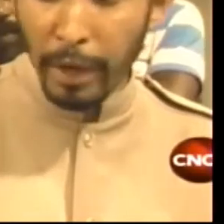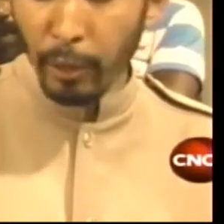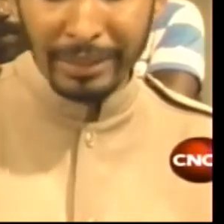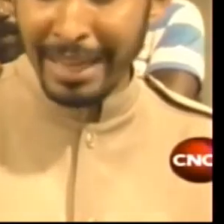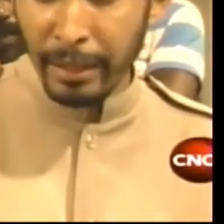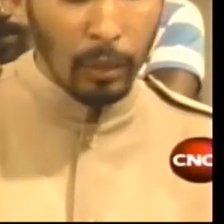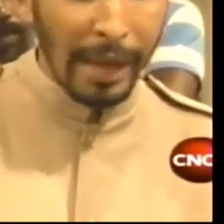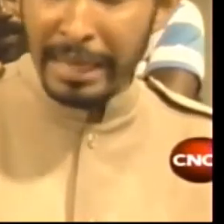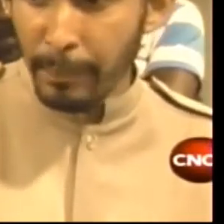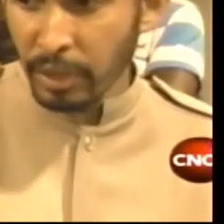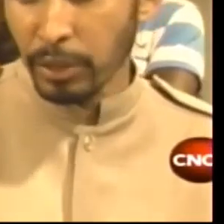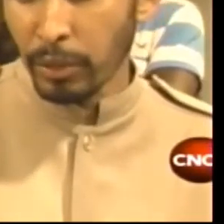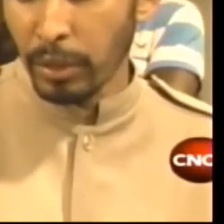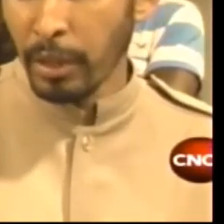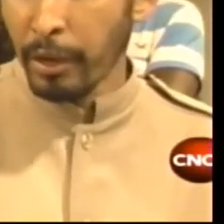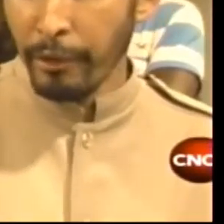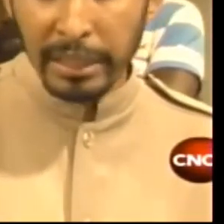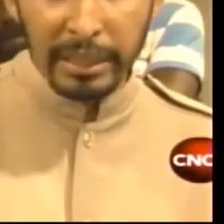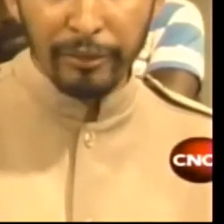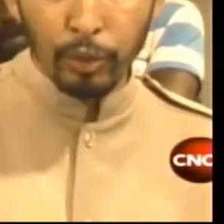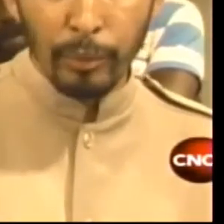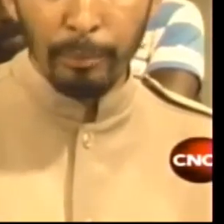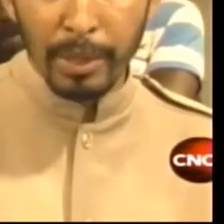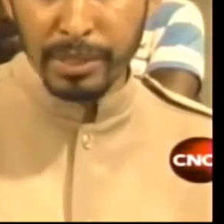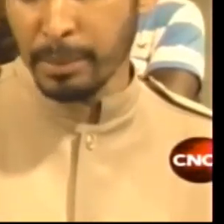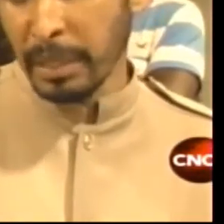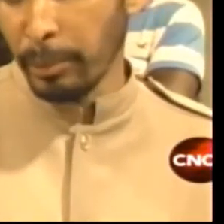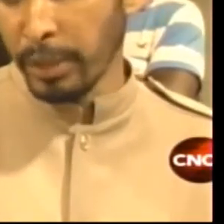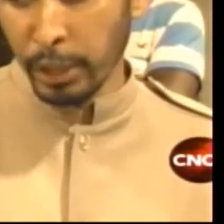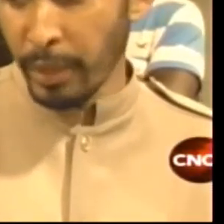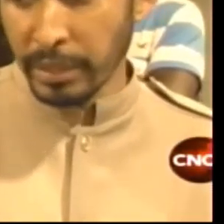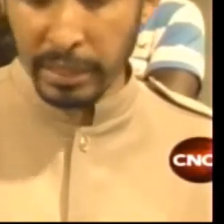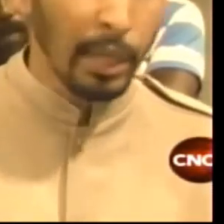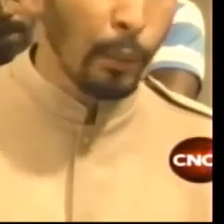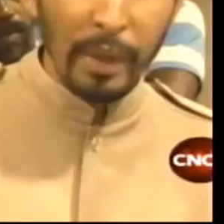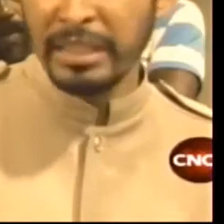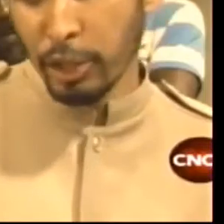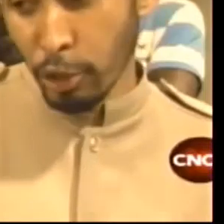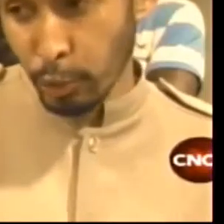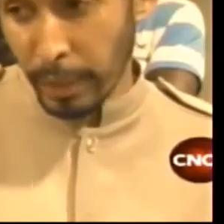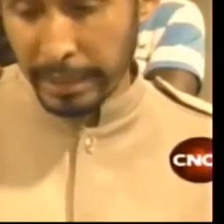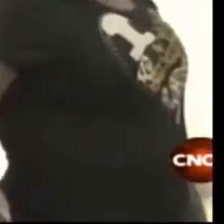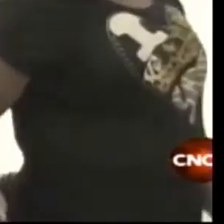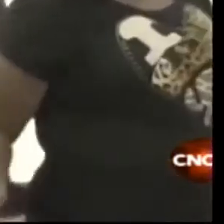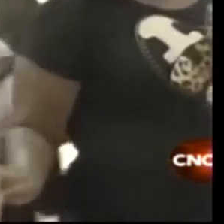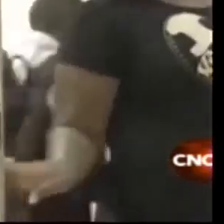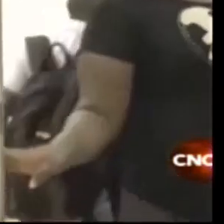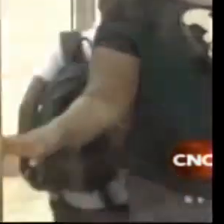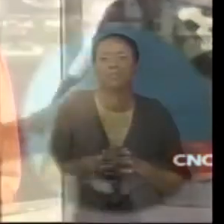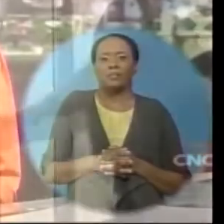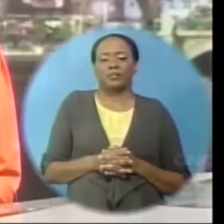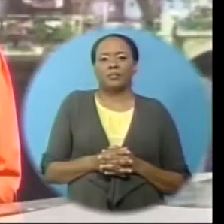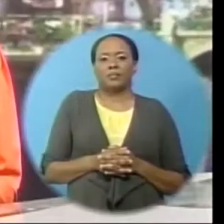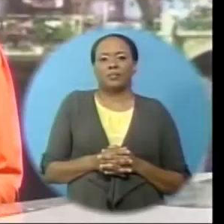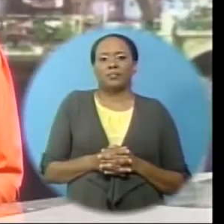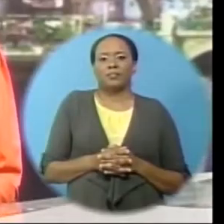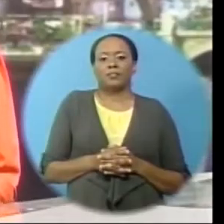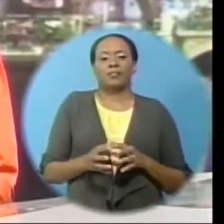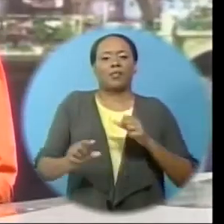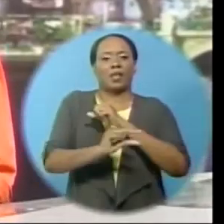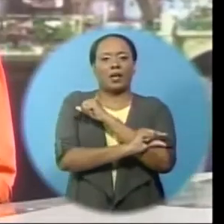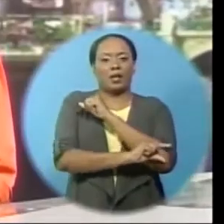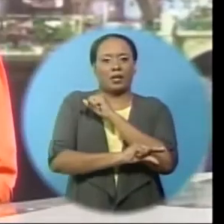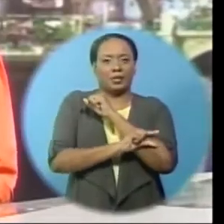or 1 or 10, or any amount at all relative to persons being employed in new entity. We did not do that.